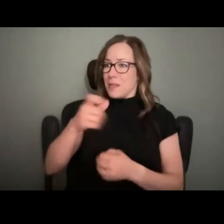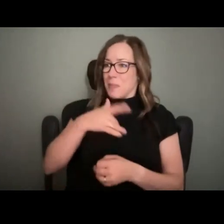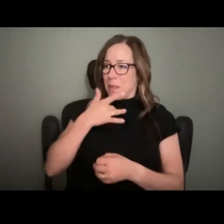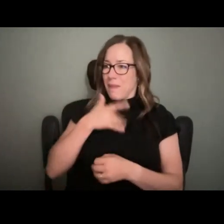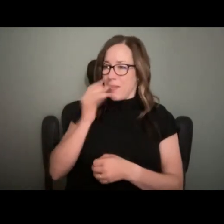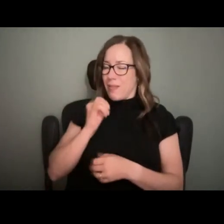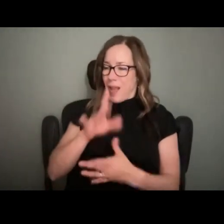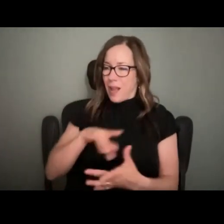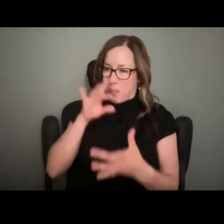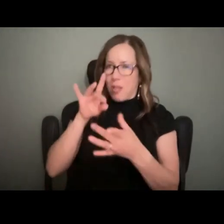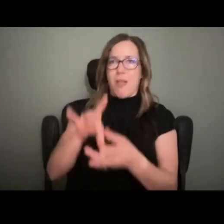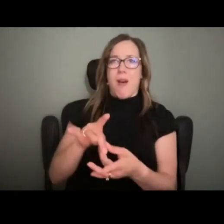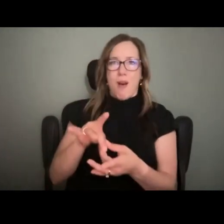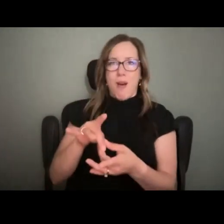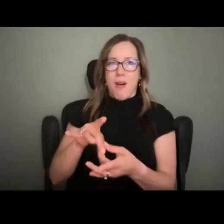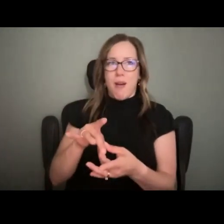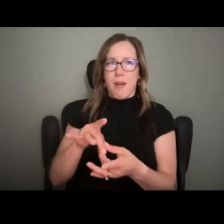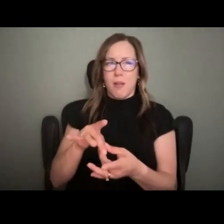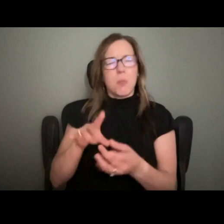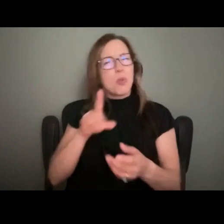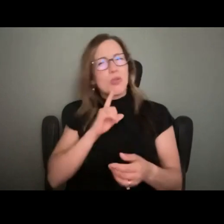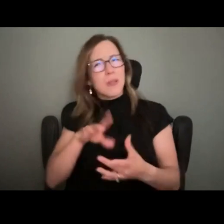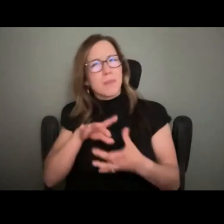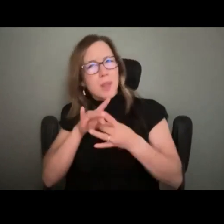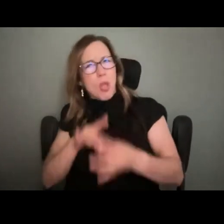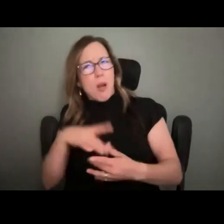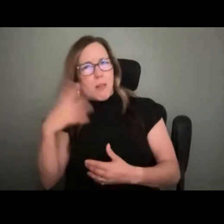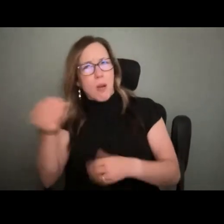here, but also that they belong out in the world, out in the